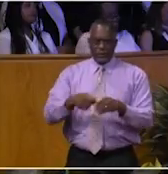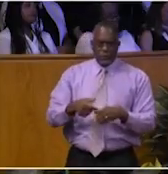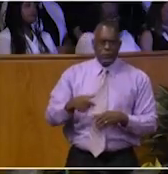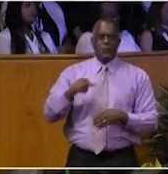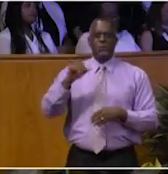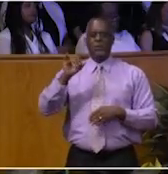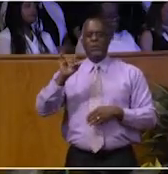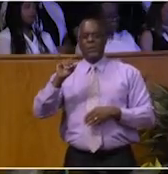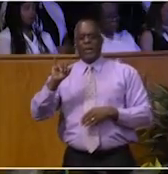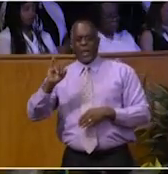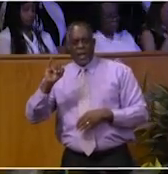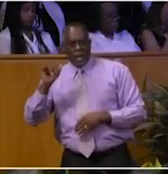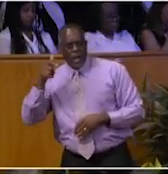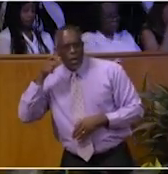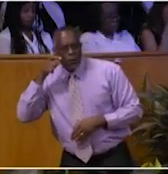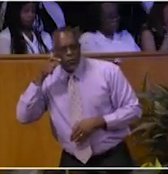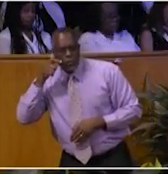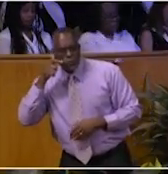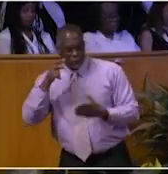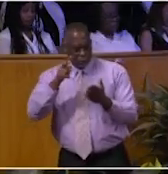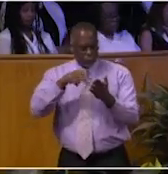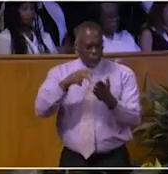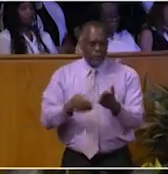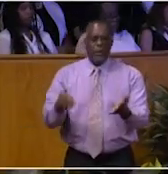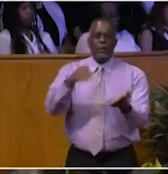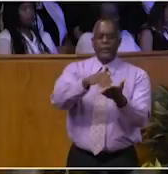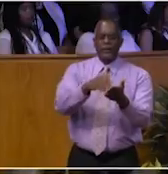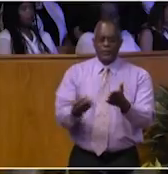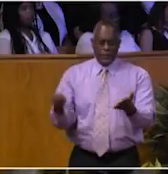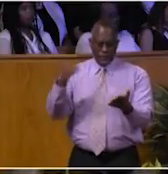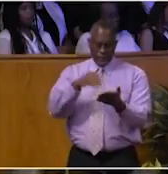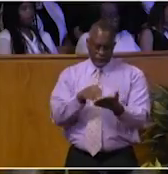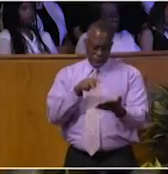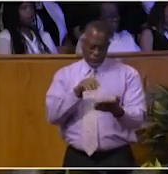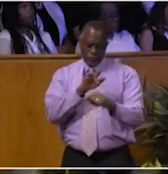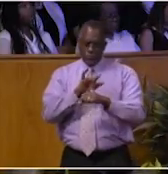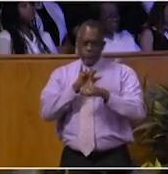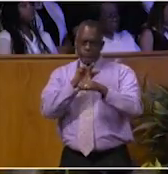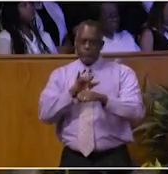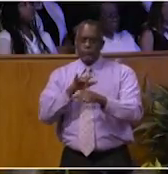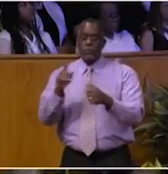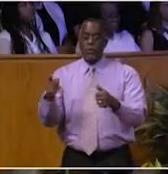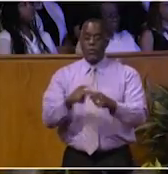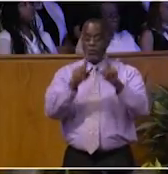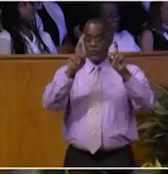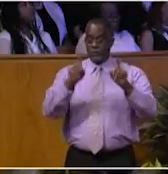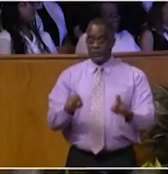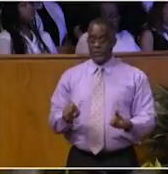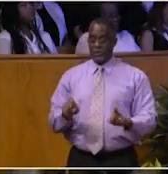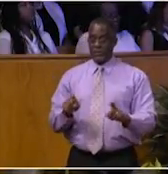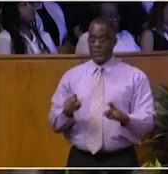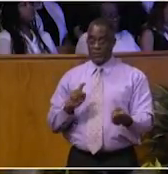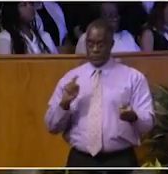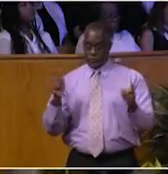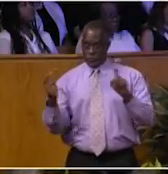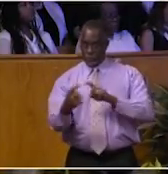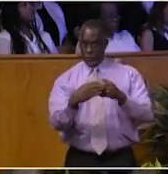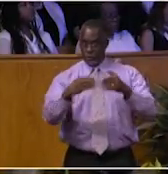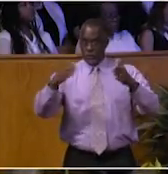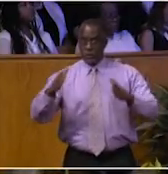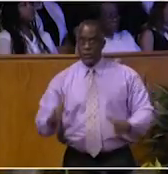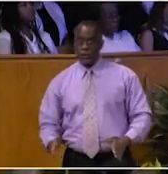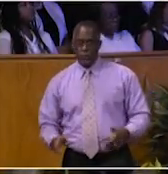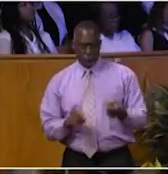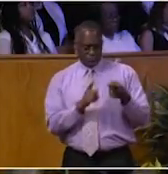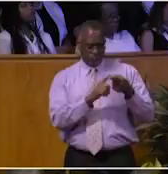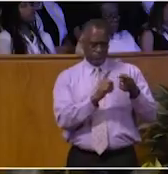smartphones, and refer to them often. The first test of transference of leadership